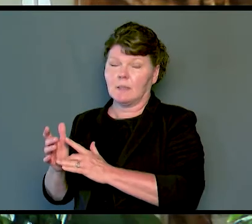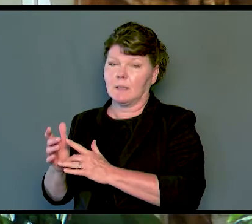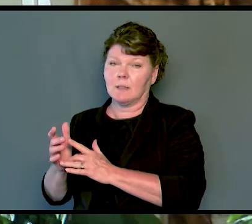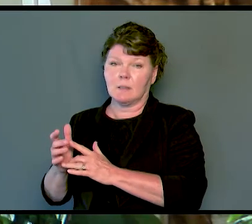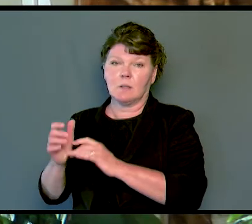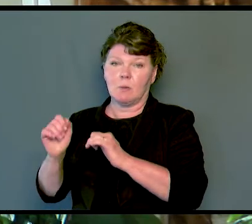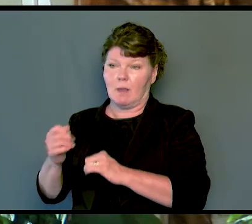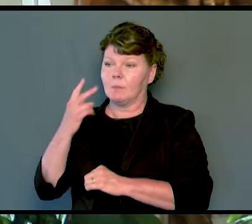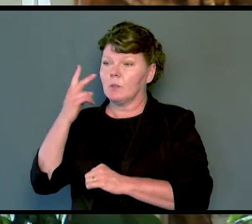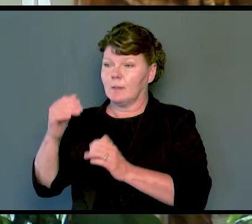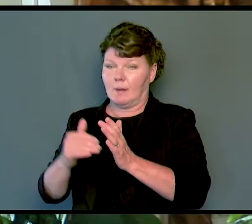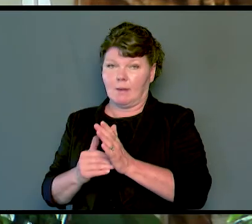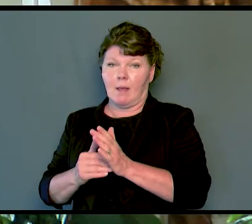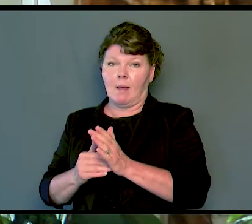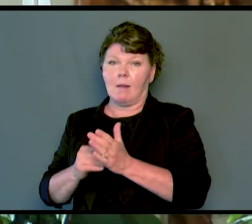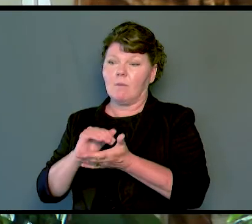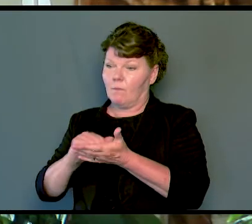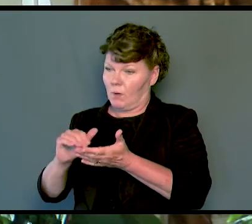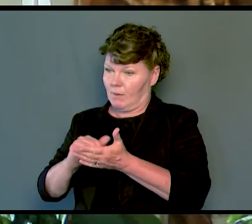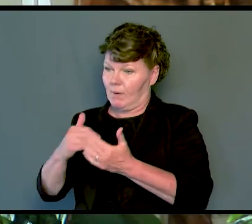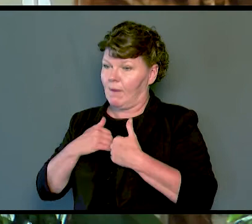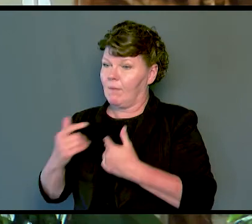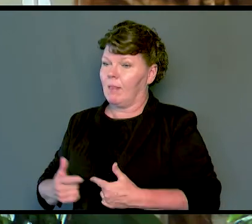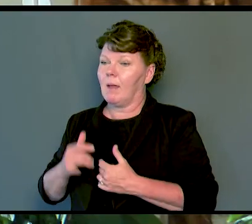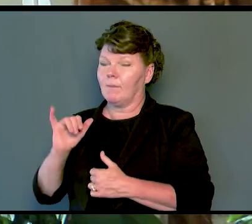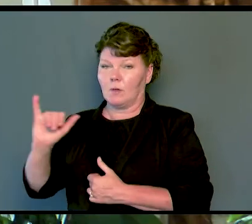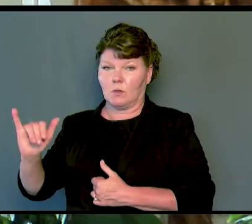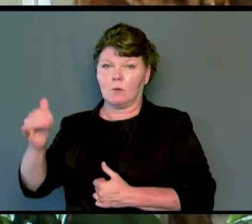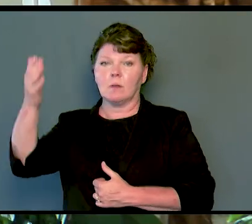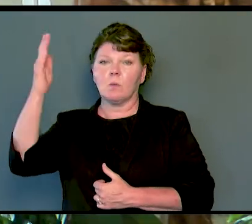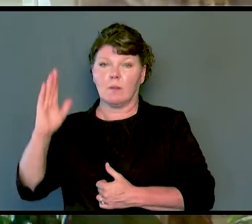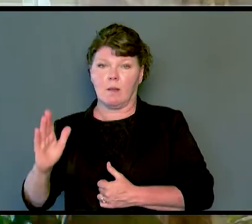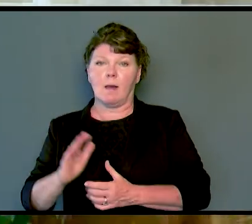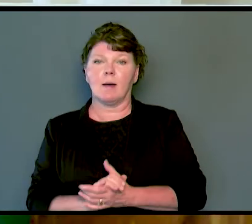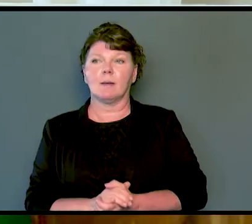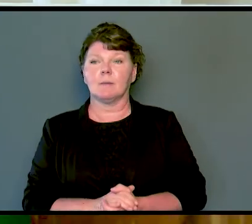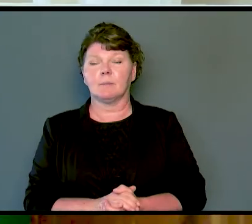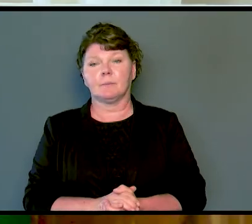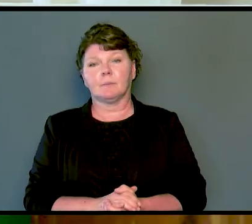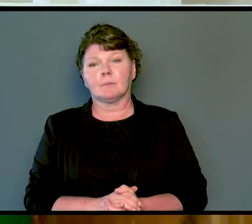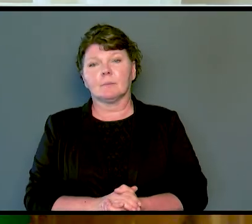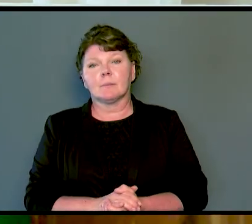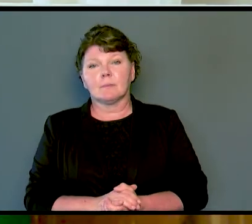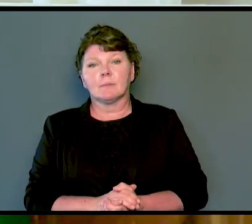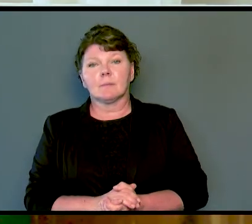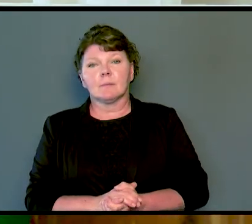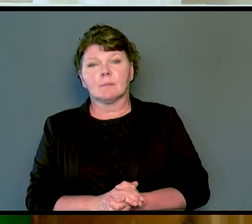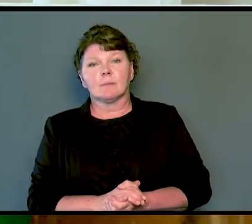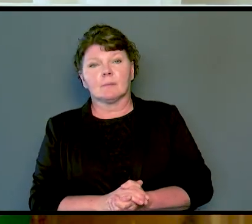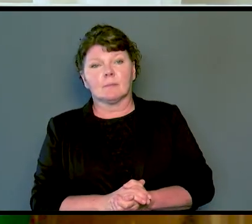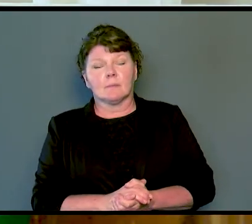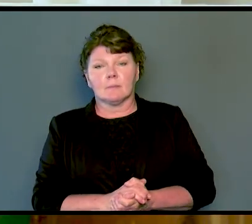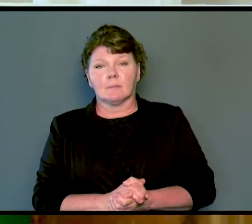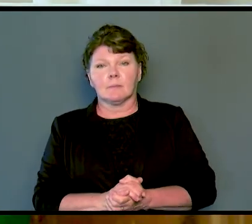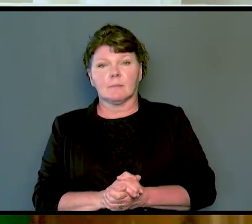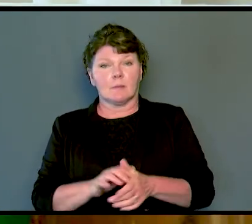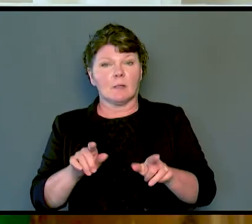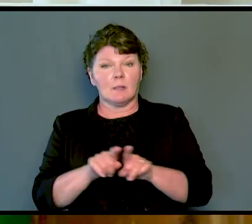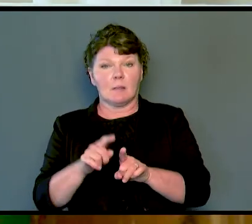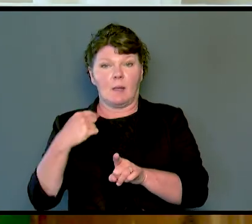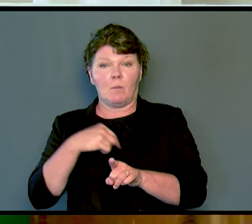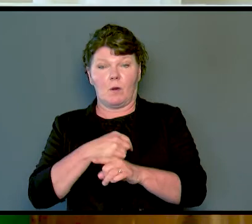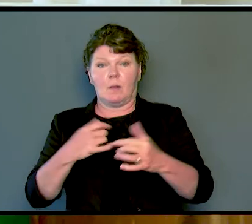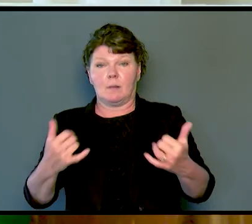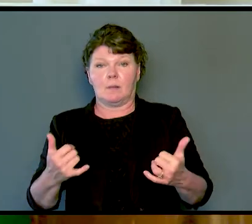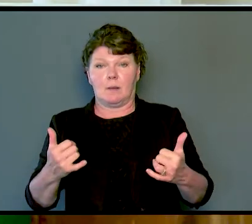receive his sight and to be forgiven and have eternal life with God. It is the same also for us today. We are